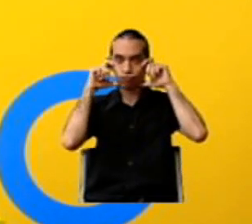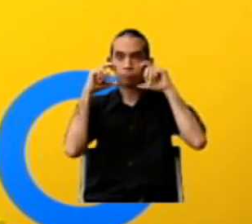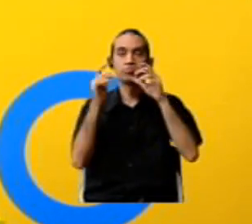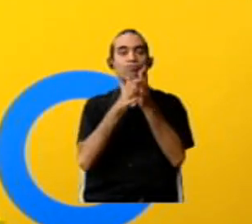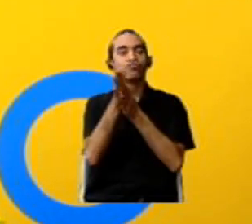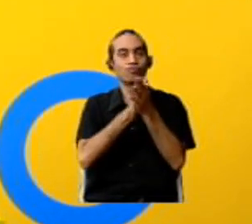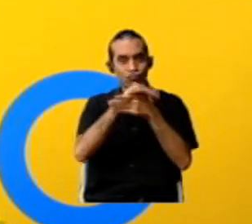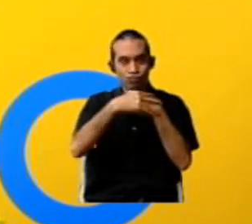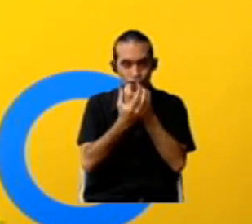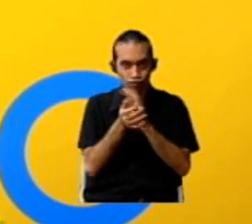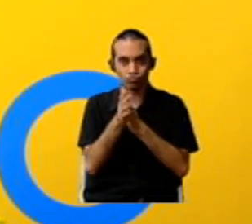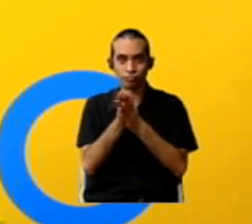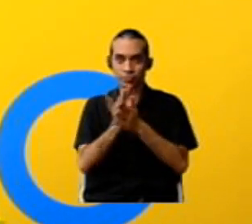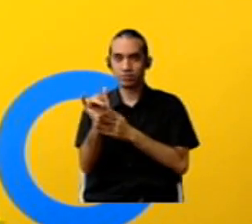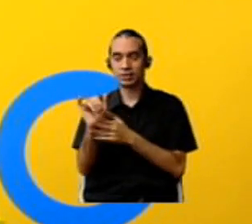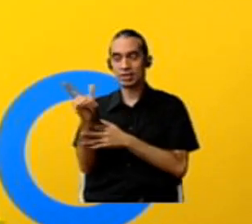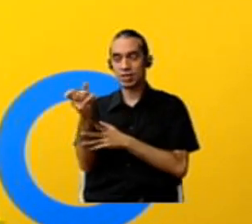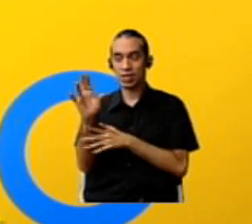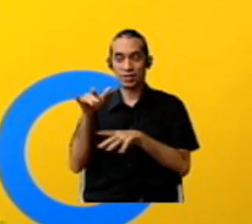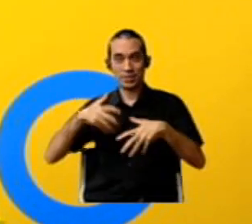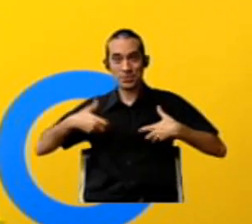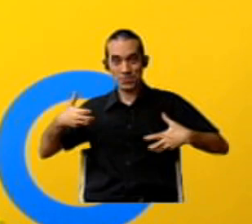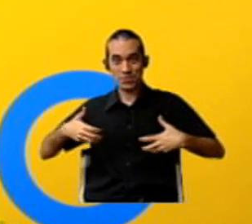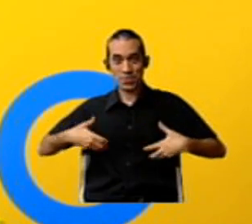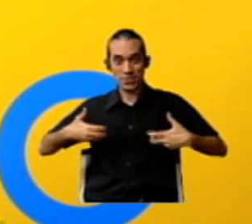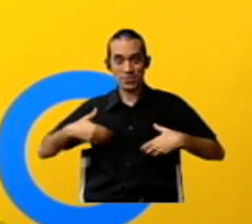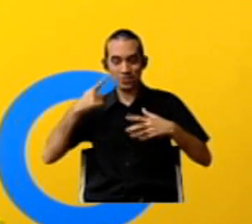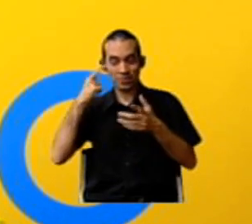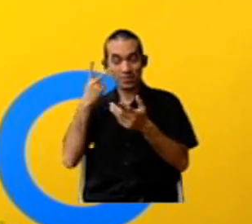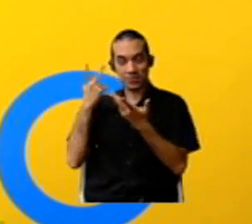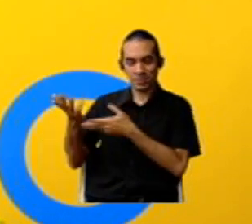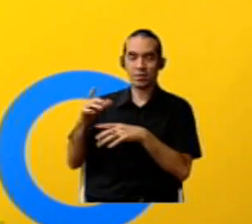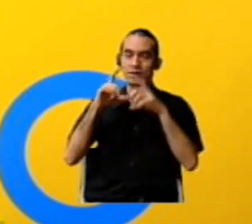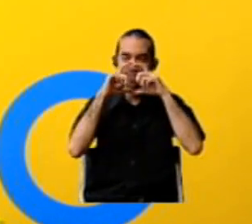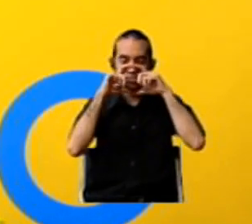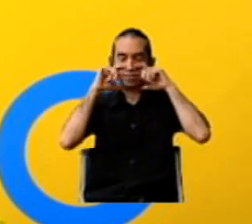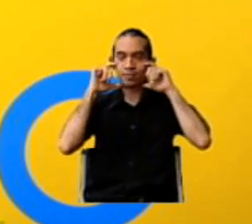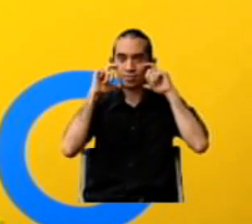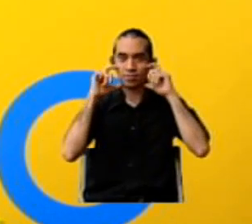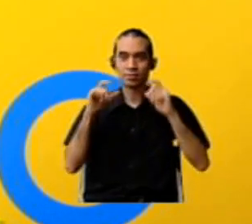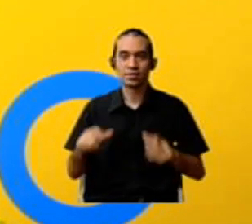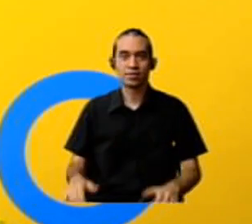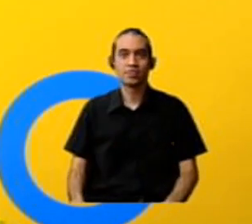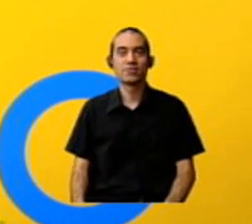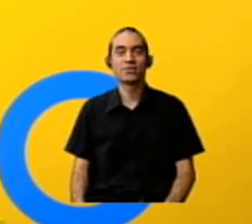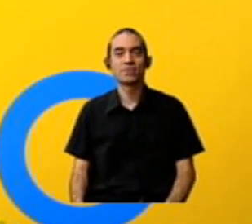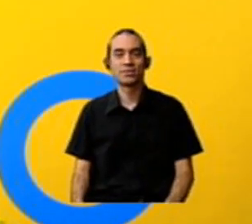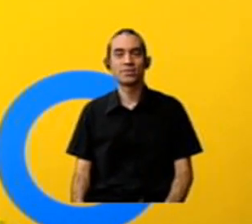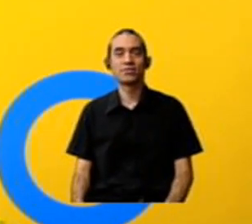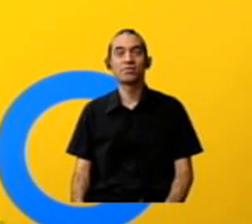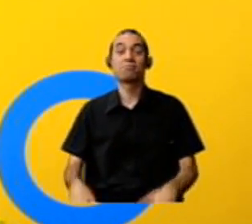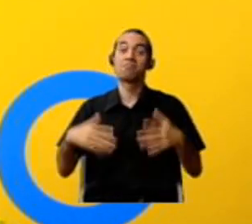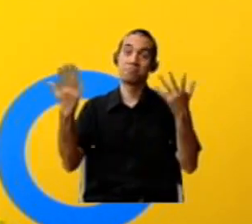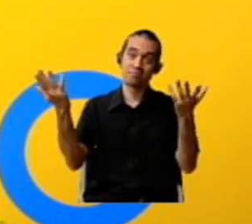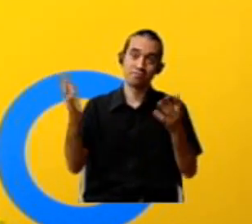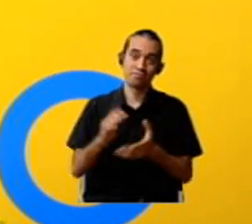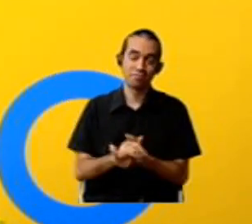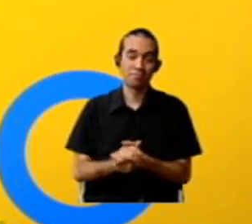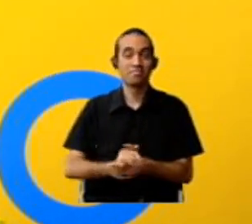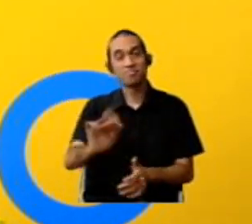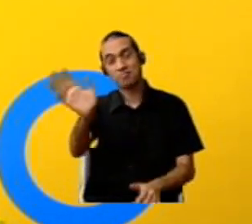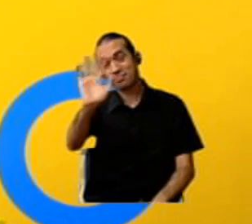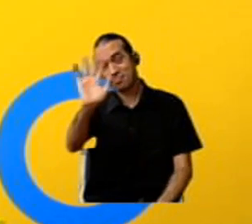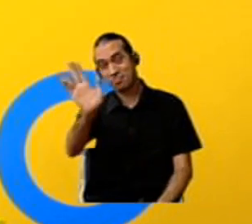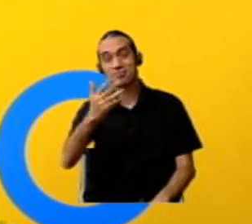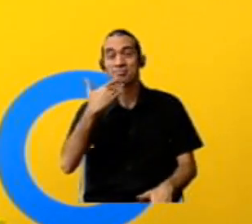wash your hands like Charlie, okay? Wash your hands and wear a face mask. So it's time to